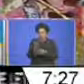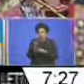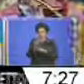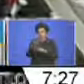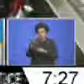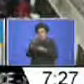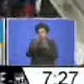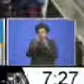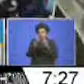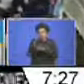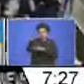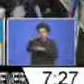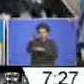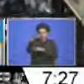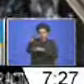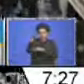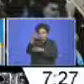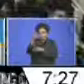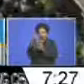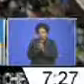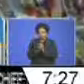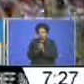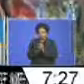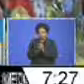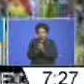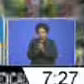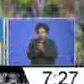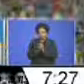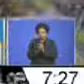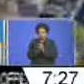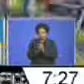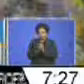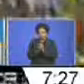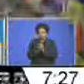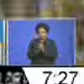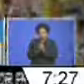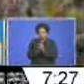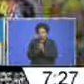closer to making our way to this. For ZNS Network News, I'm Keisha Bethel.